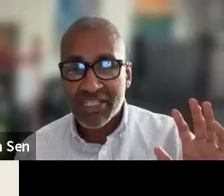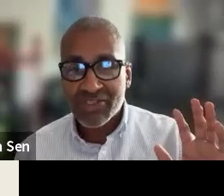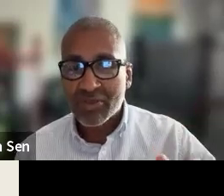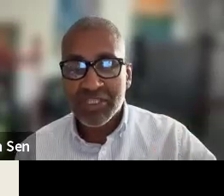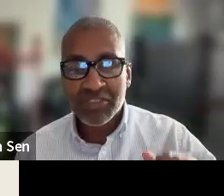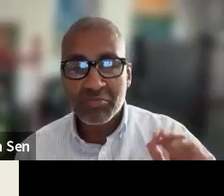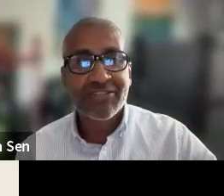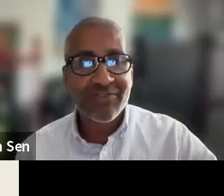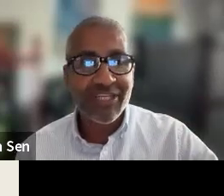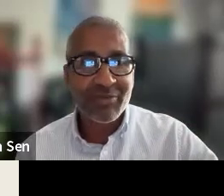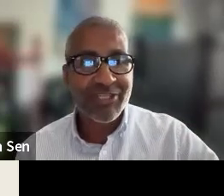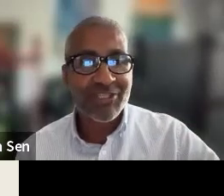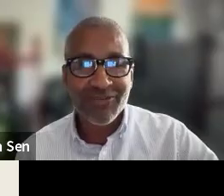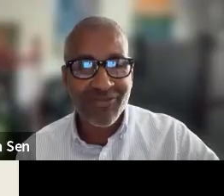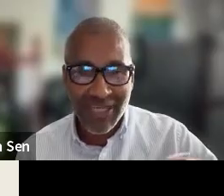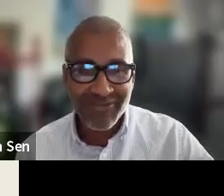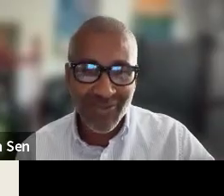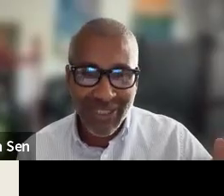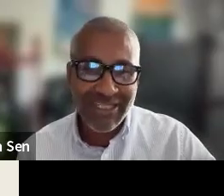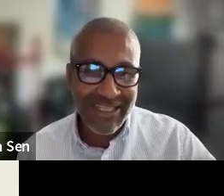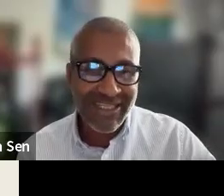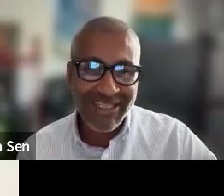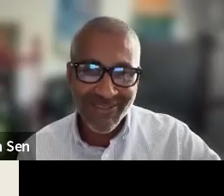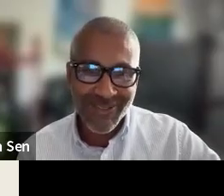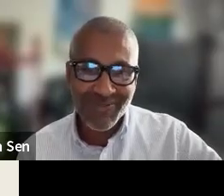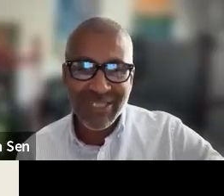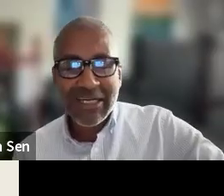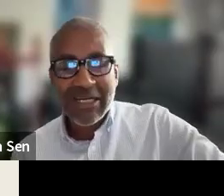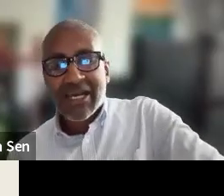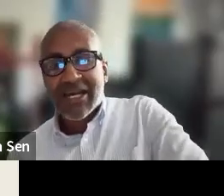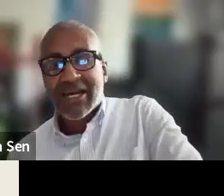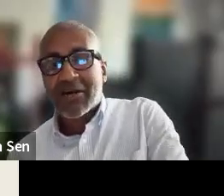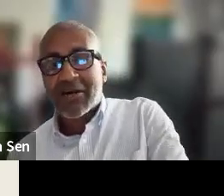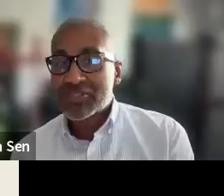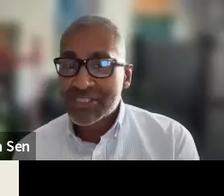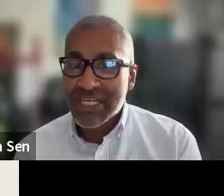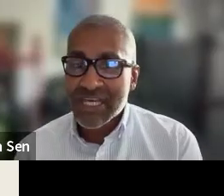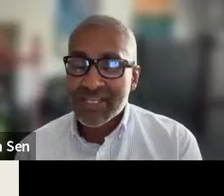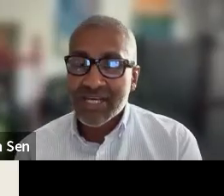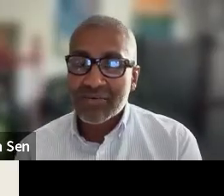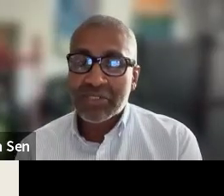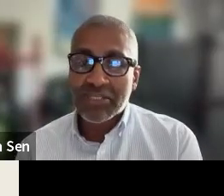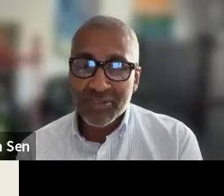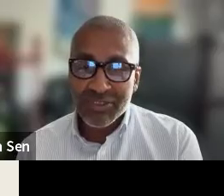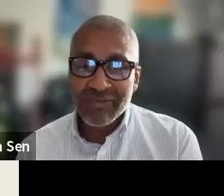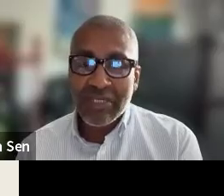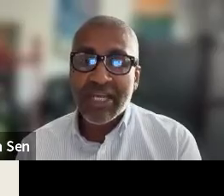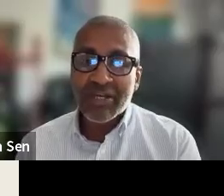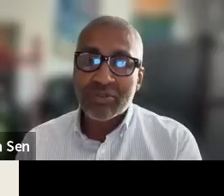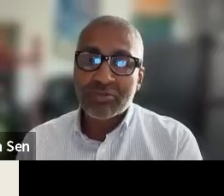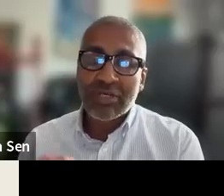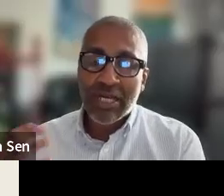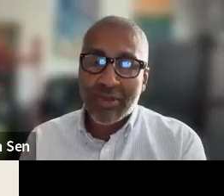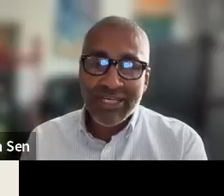not actually storing this massive database of California identities, so to speak. We're also designed with inclusivity